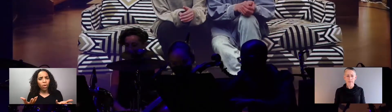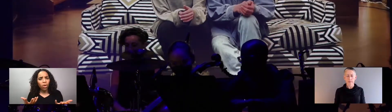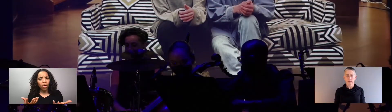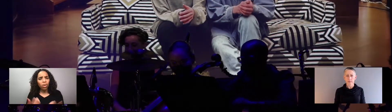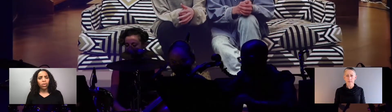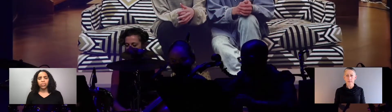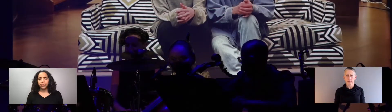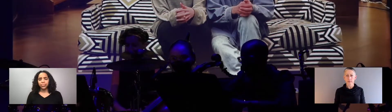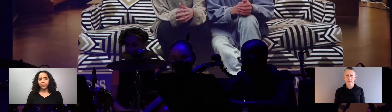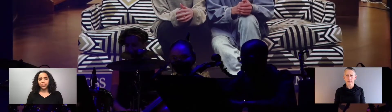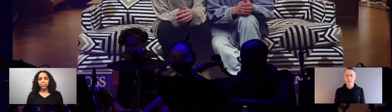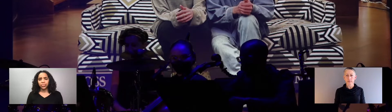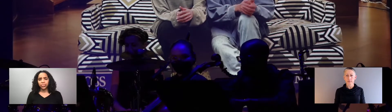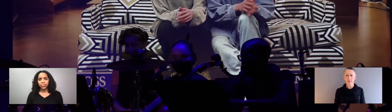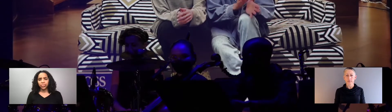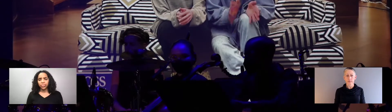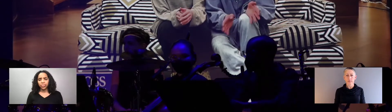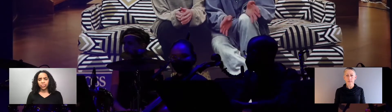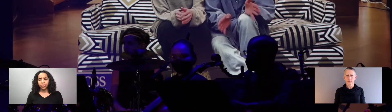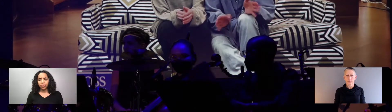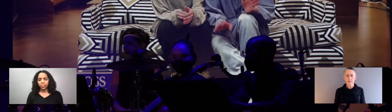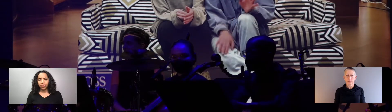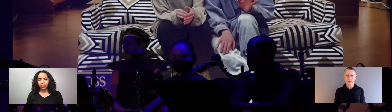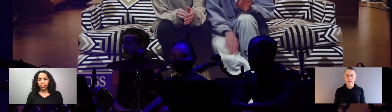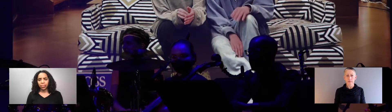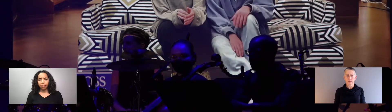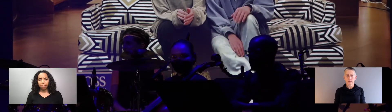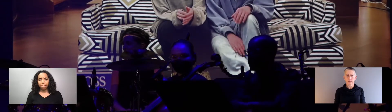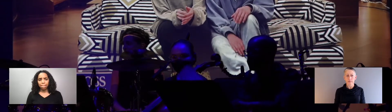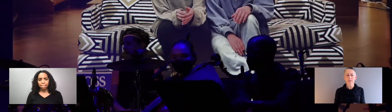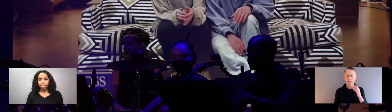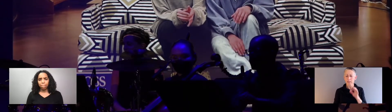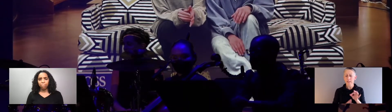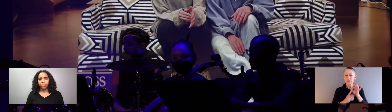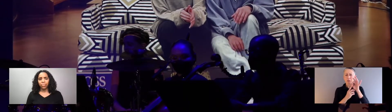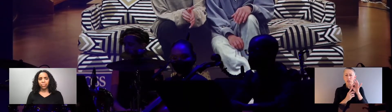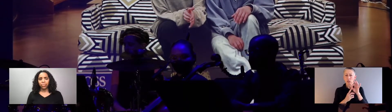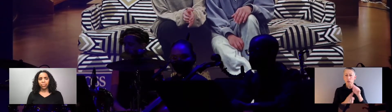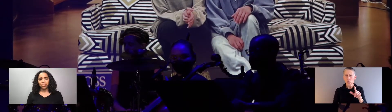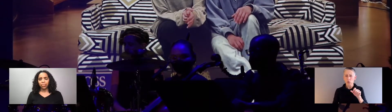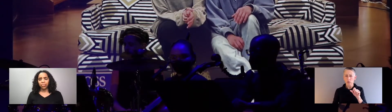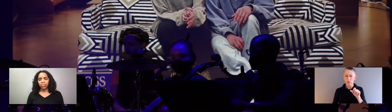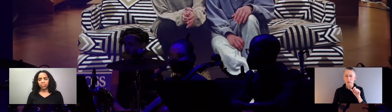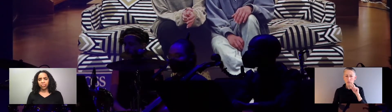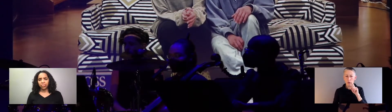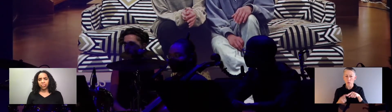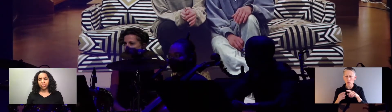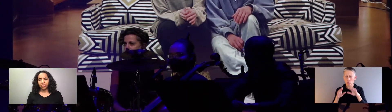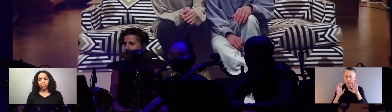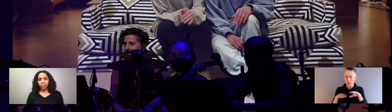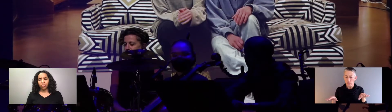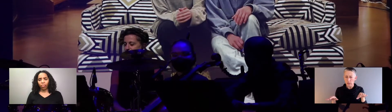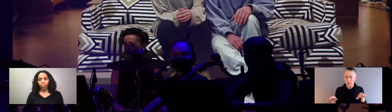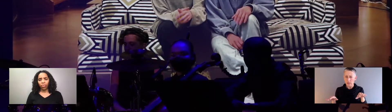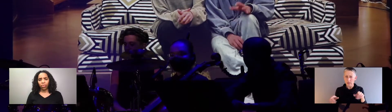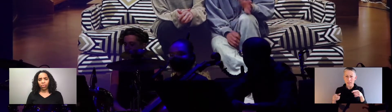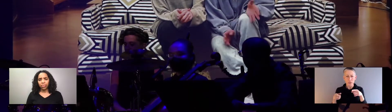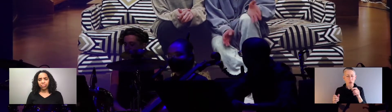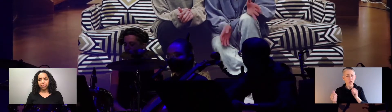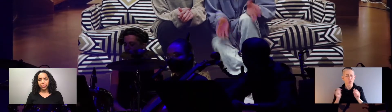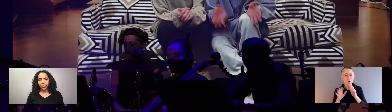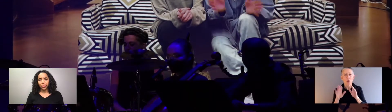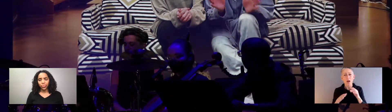We've literally had so many times, especially towards the beginning when we were tiny little children doing the show, of like, oh,